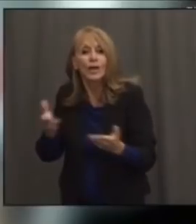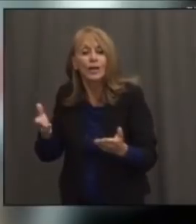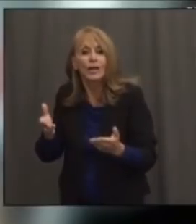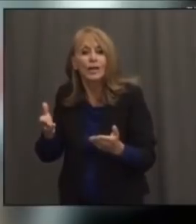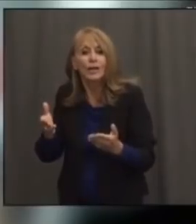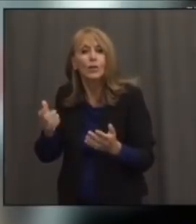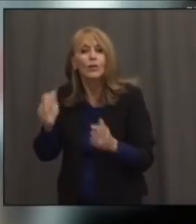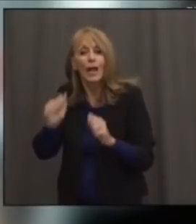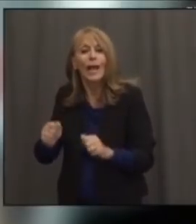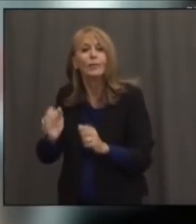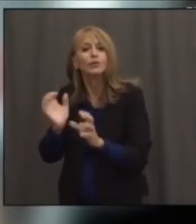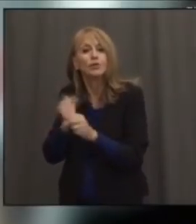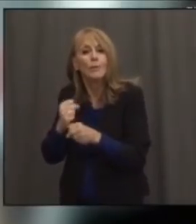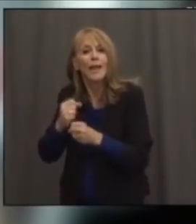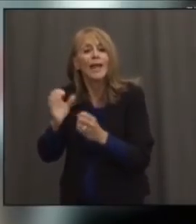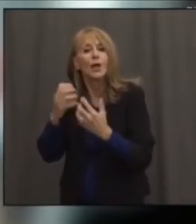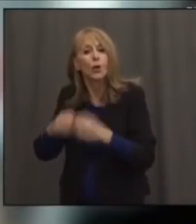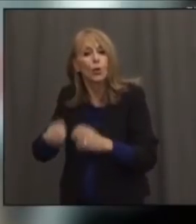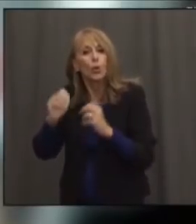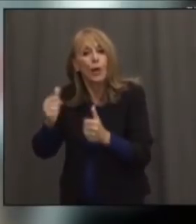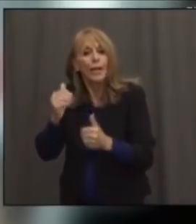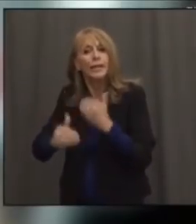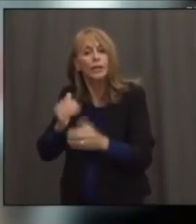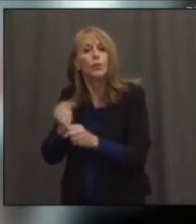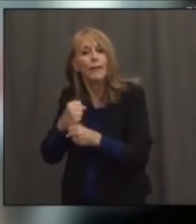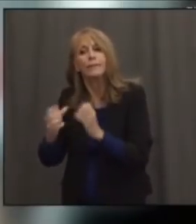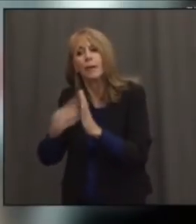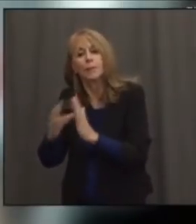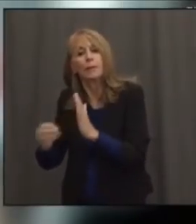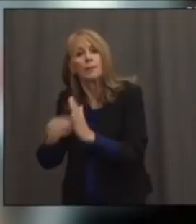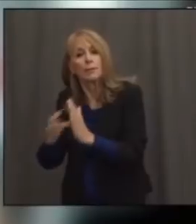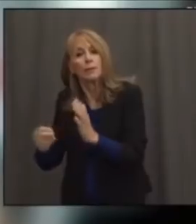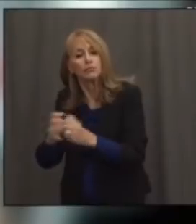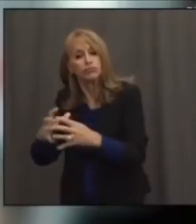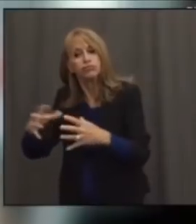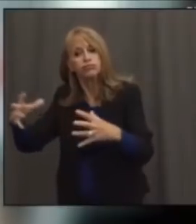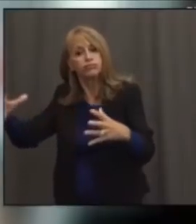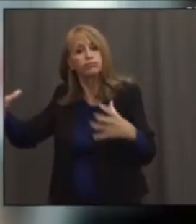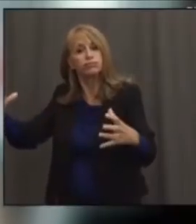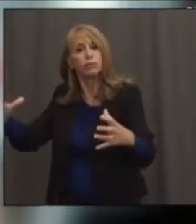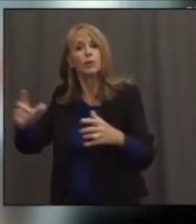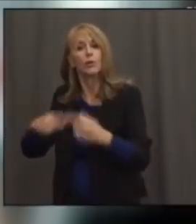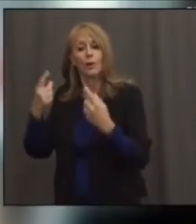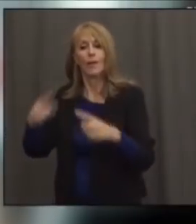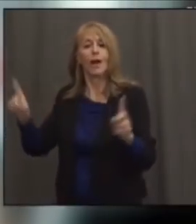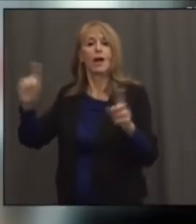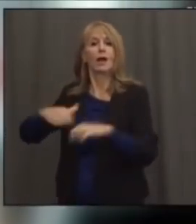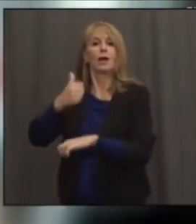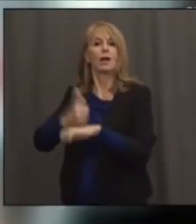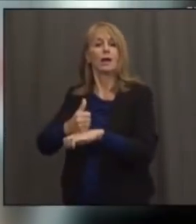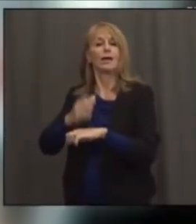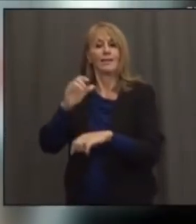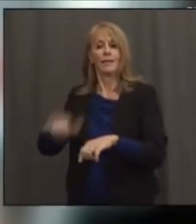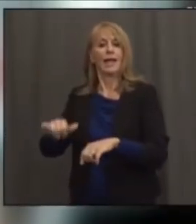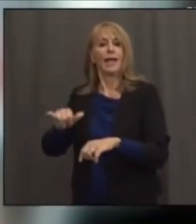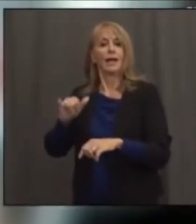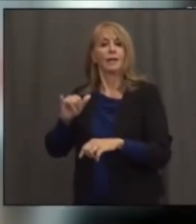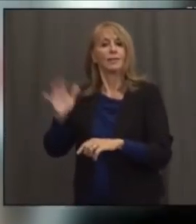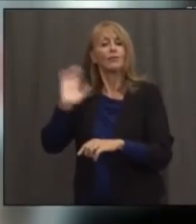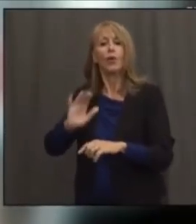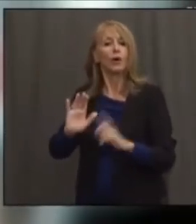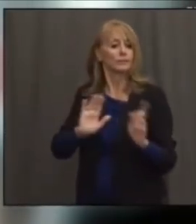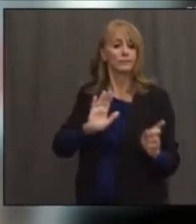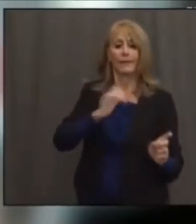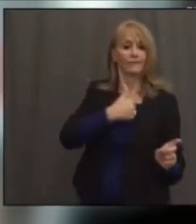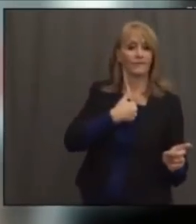it into manufacturing very quickly and manufacture at scale. Once we got that manufacturing in place, that manufacturing didn't exist. We didn't